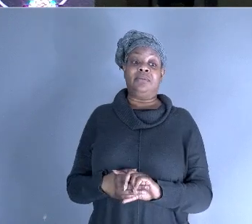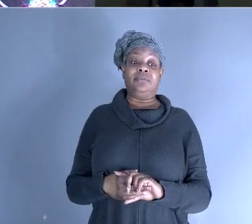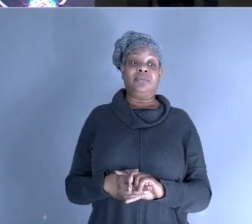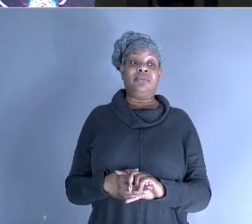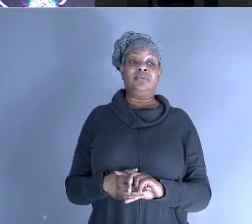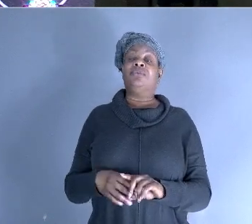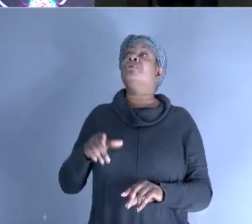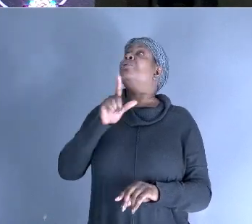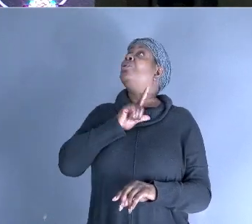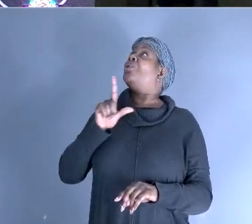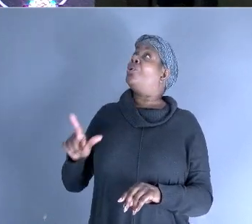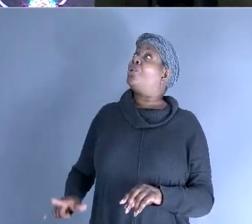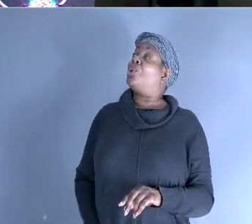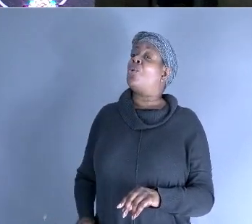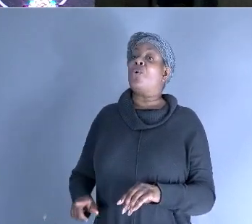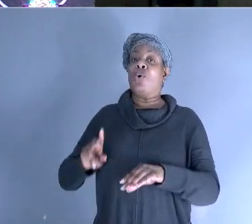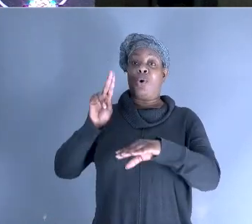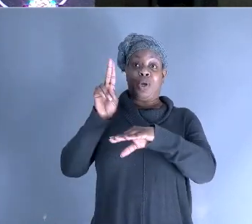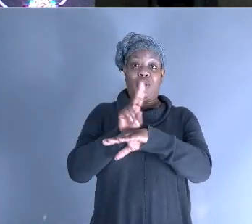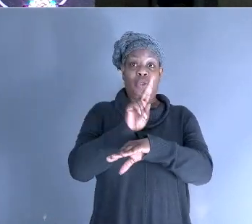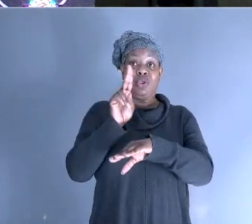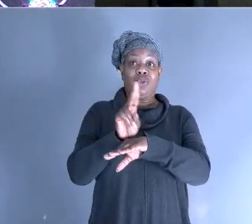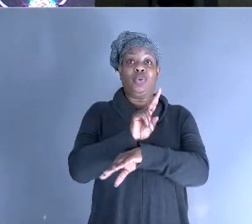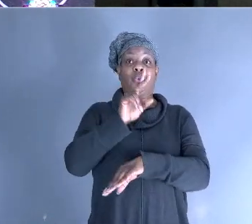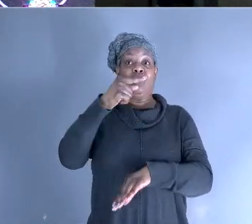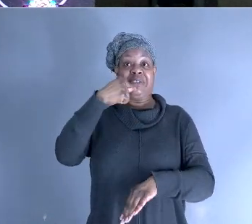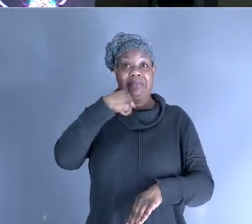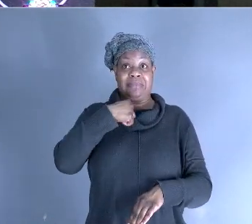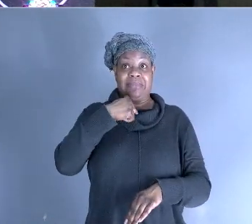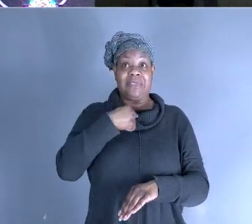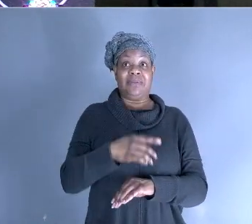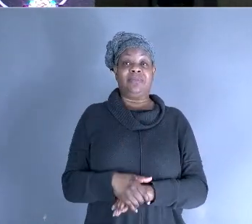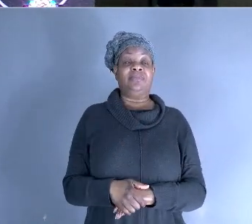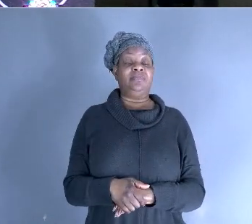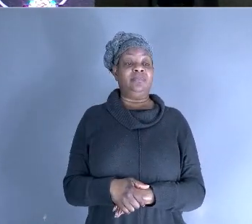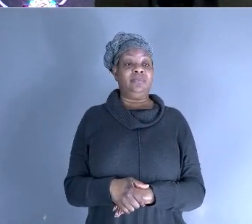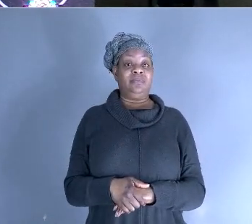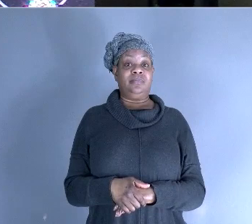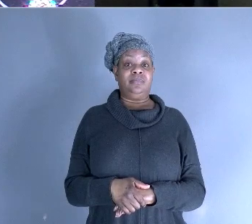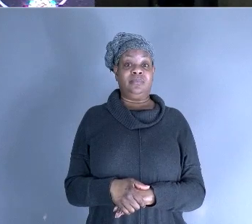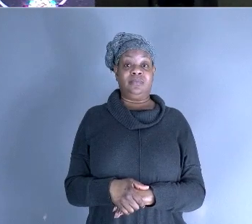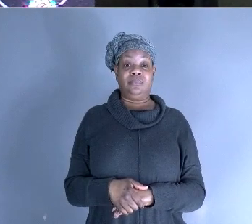use me who are you listening to?